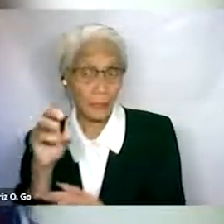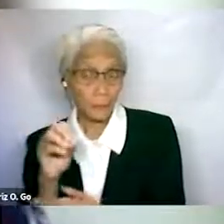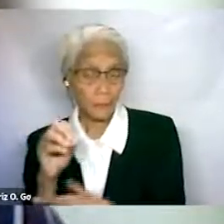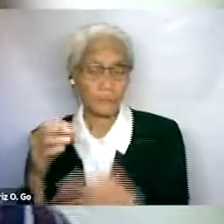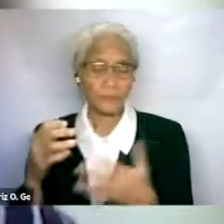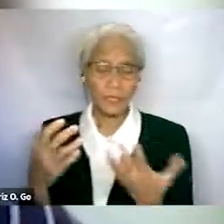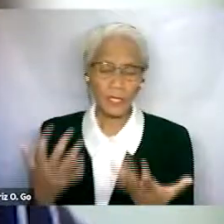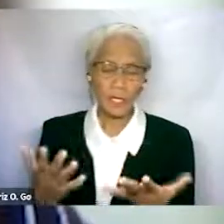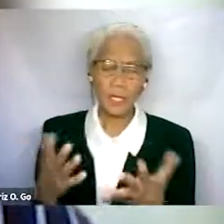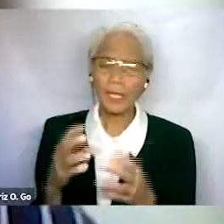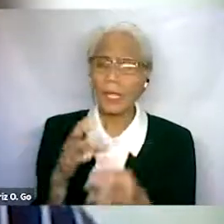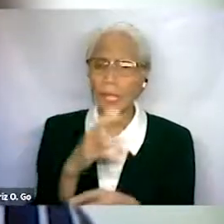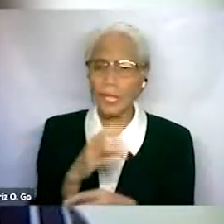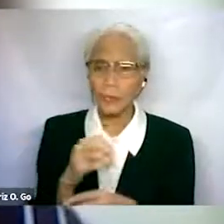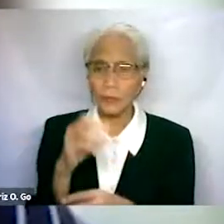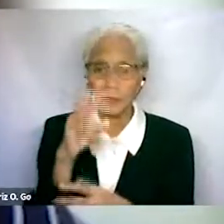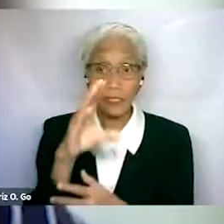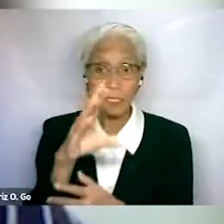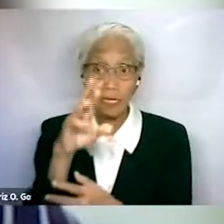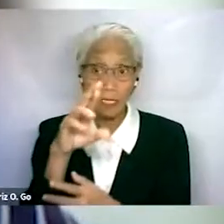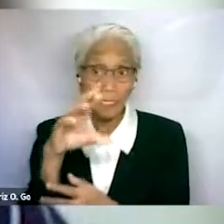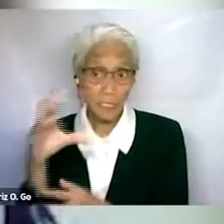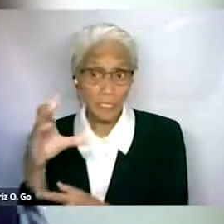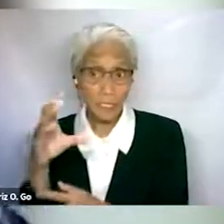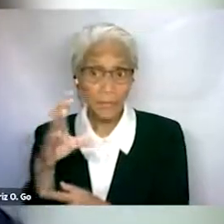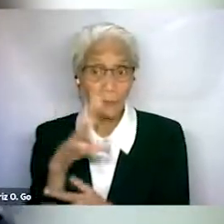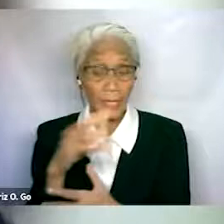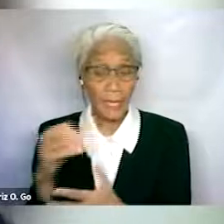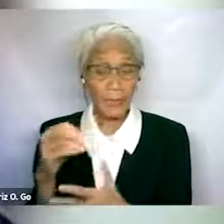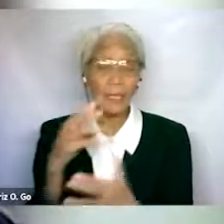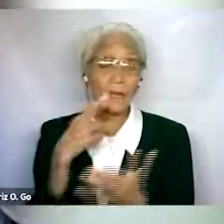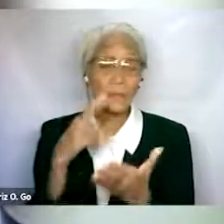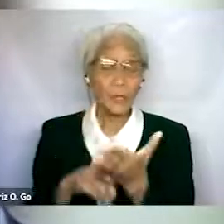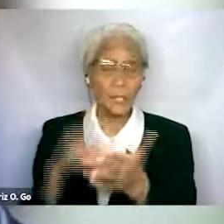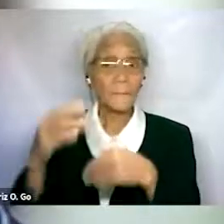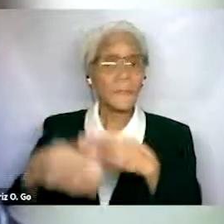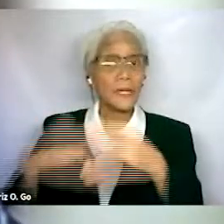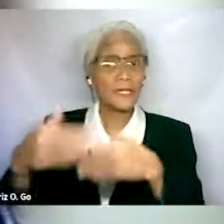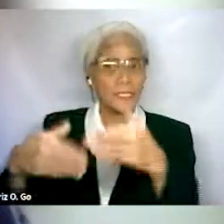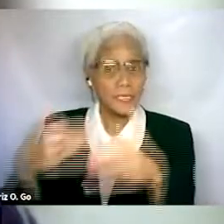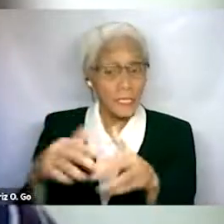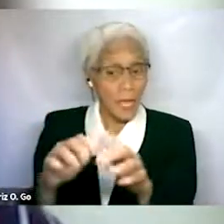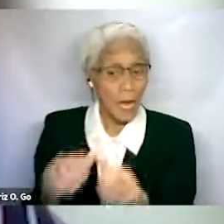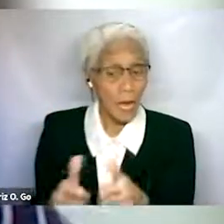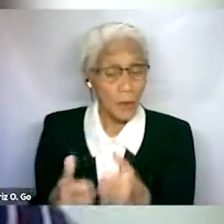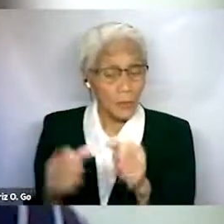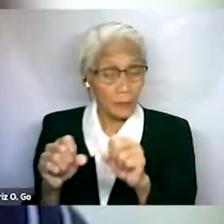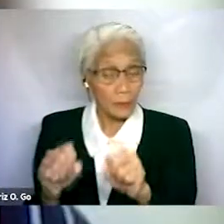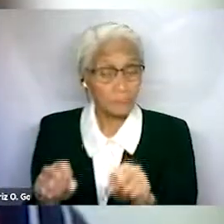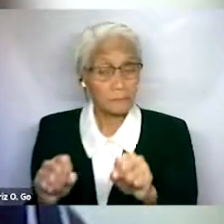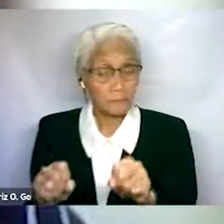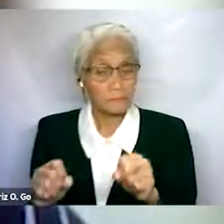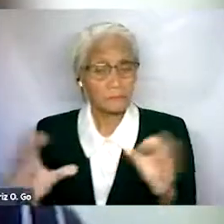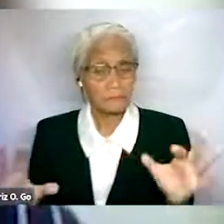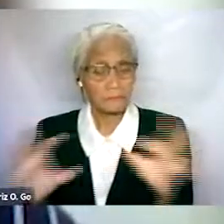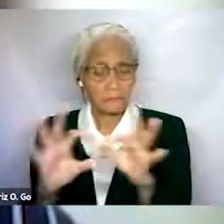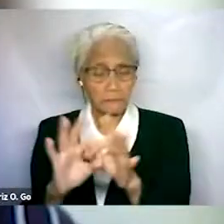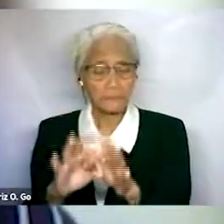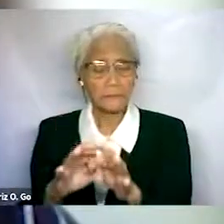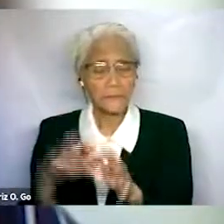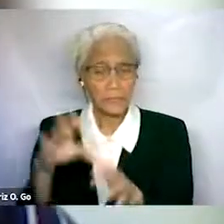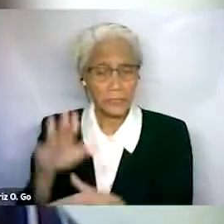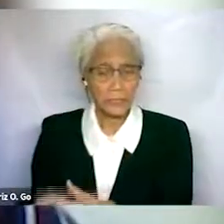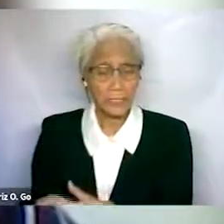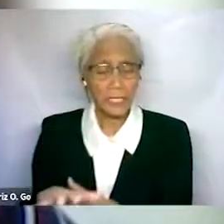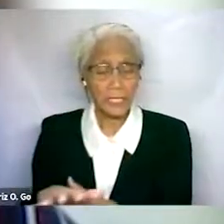well, and then the reporting processes and how it can also complement the work of child rights advocate. And then I'll share the